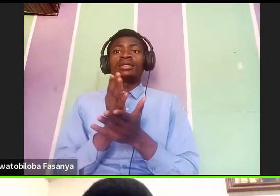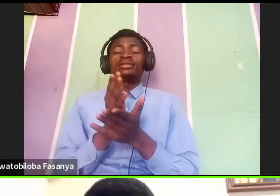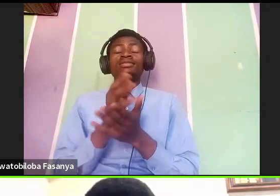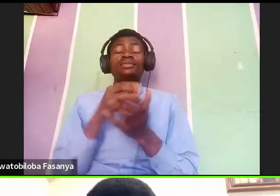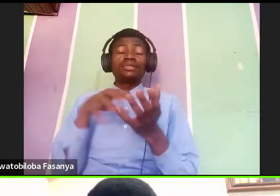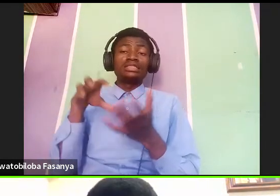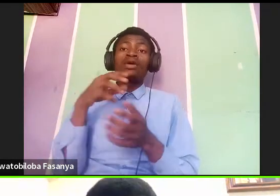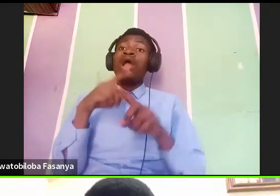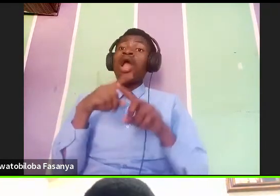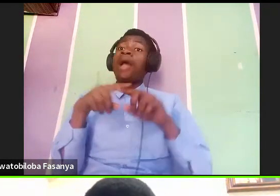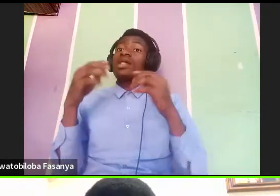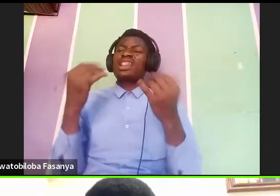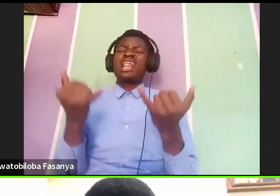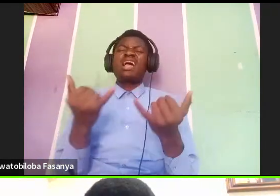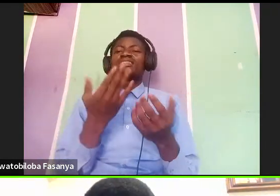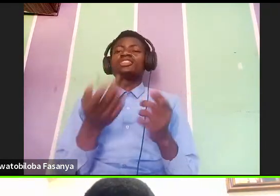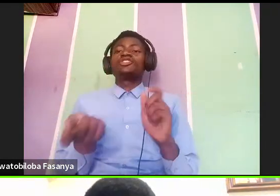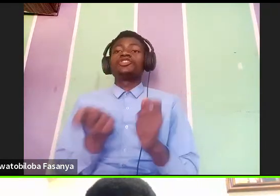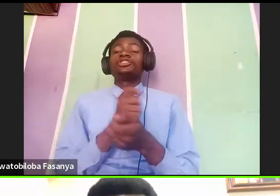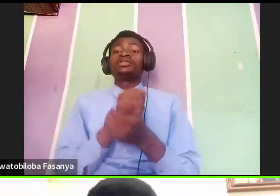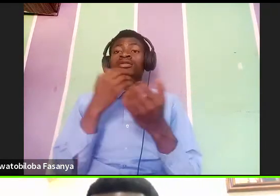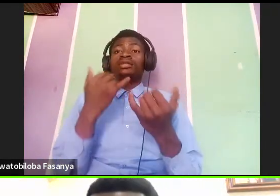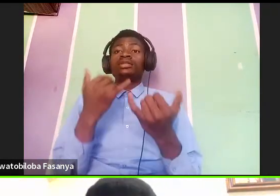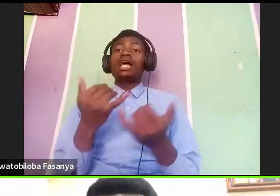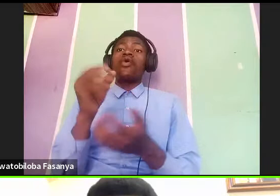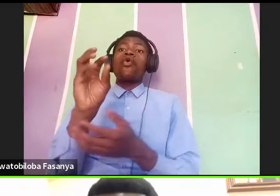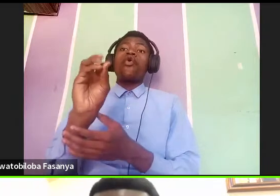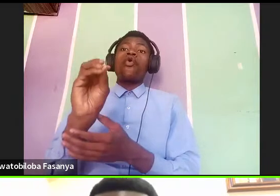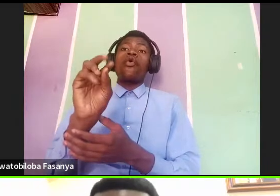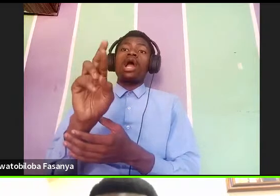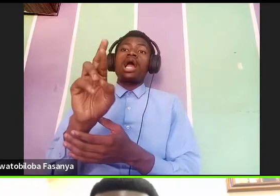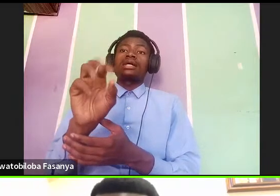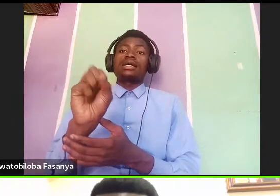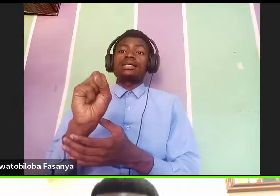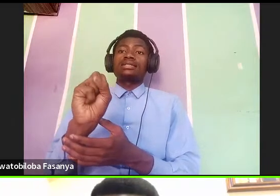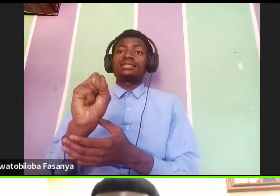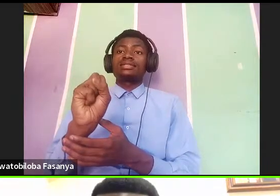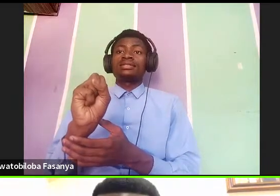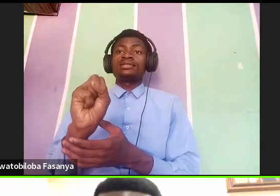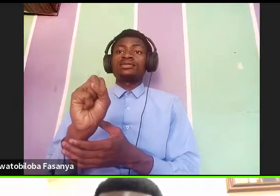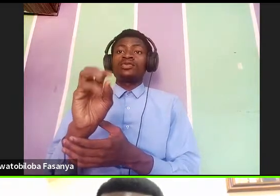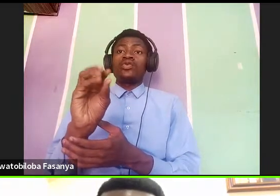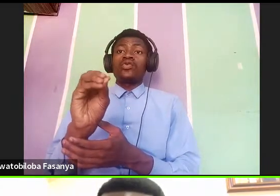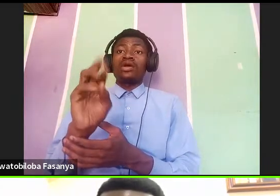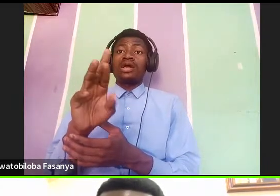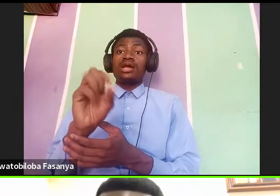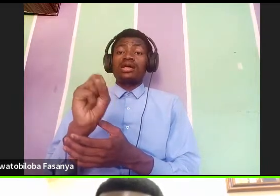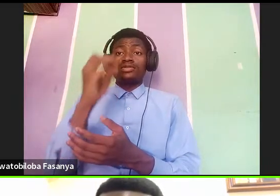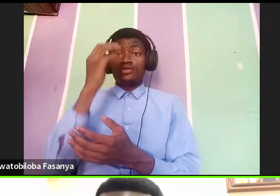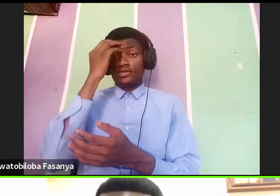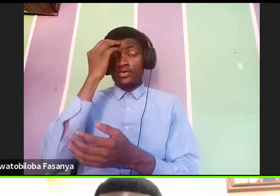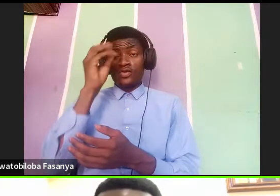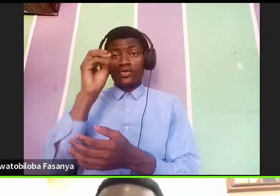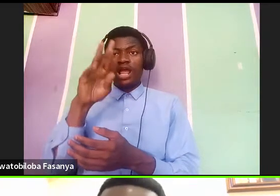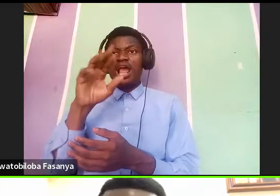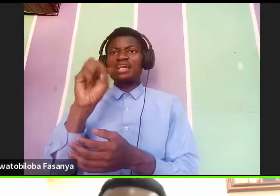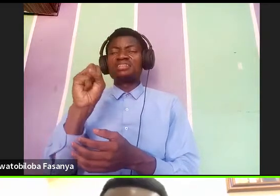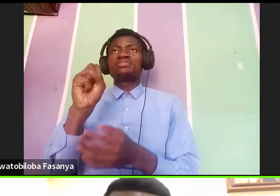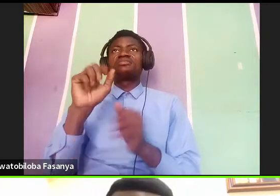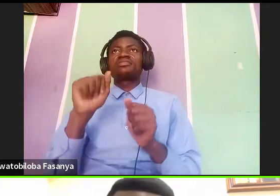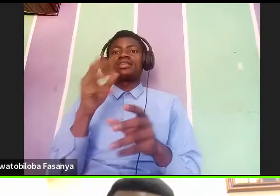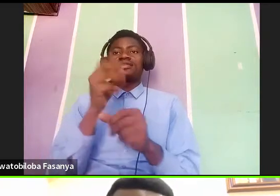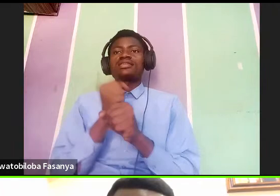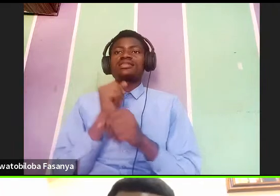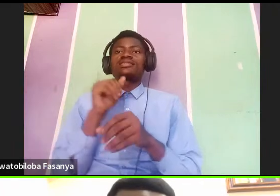it's the ORS sachet is widely available. So most times I think you can get it in a local pharmacy to